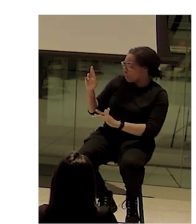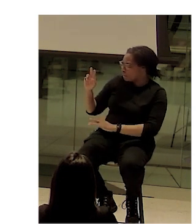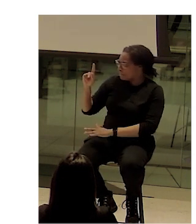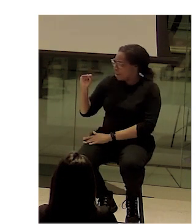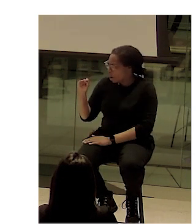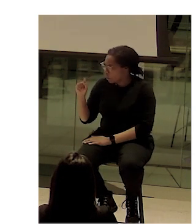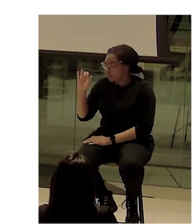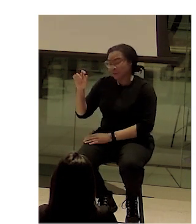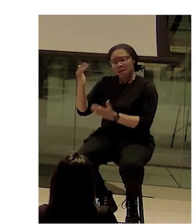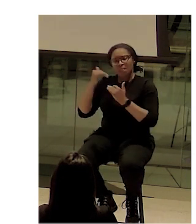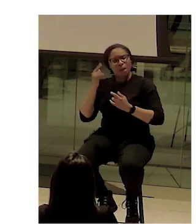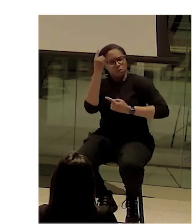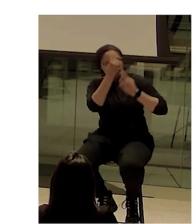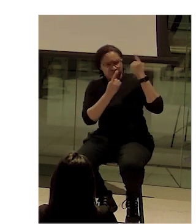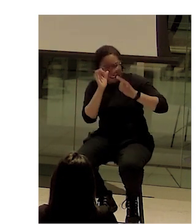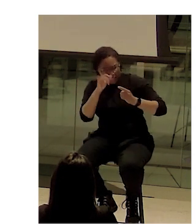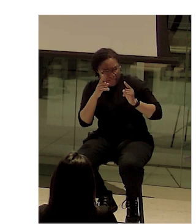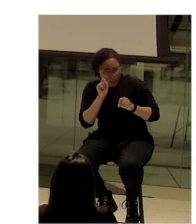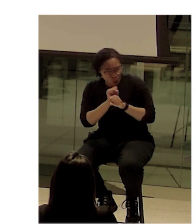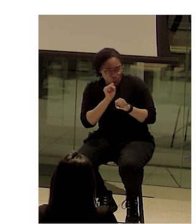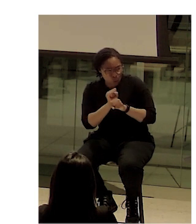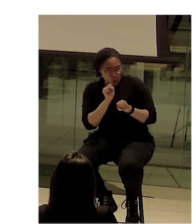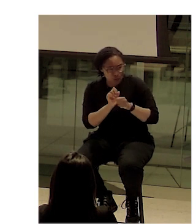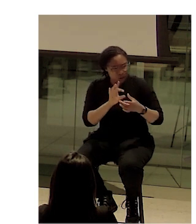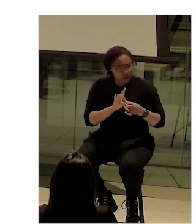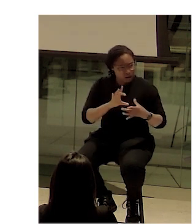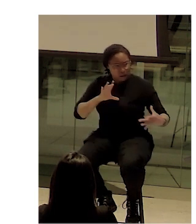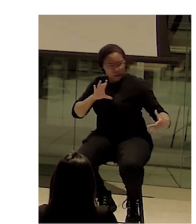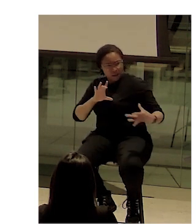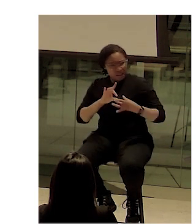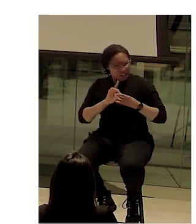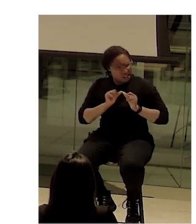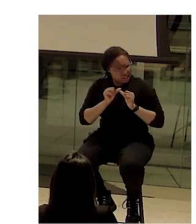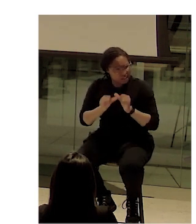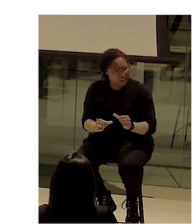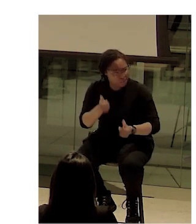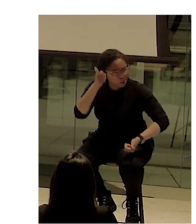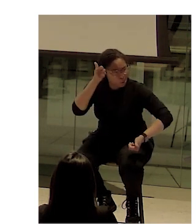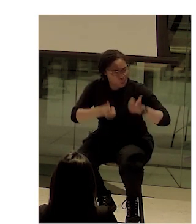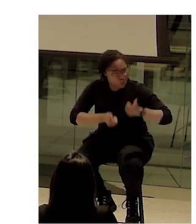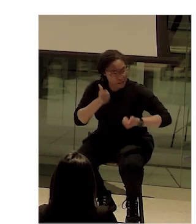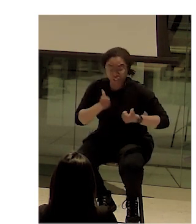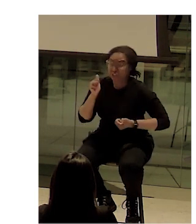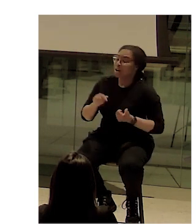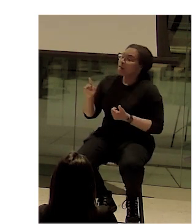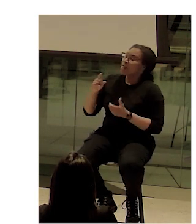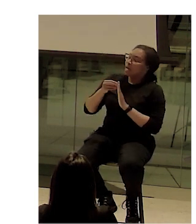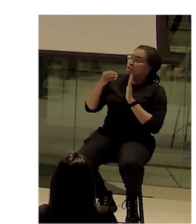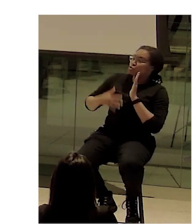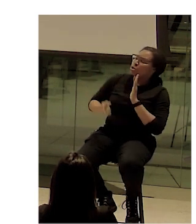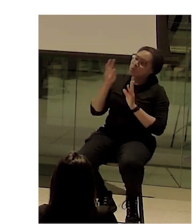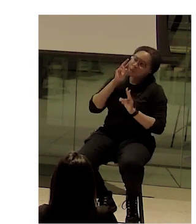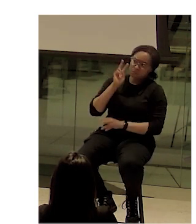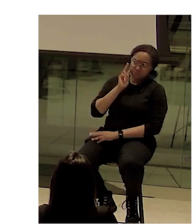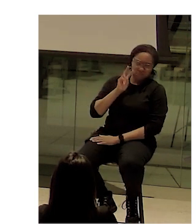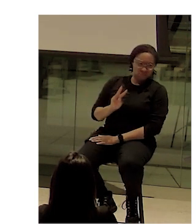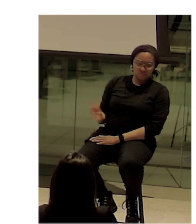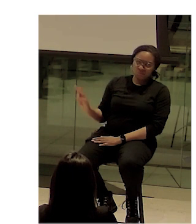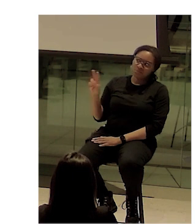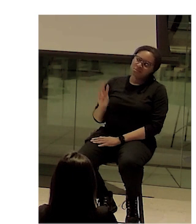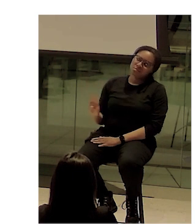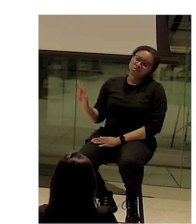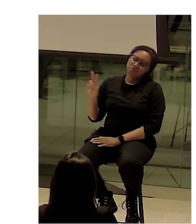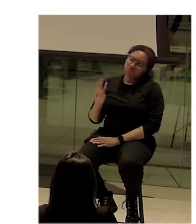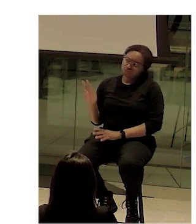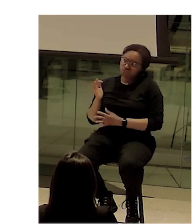Art historians will wonder whether the work represents a departure or a continuum. Students of color will eye her work suspiciously and exercise their free